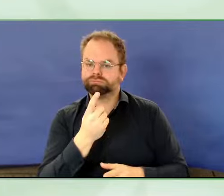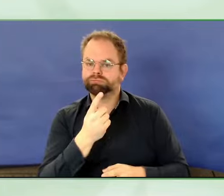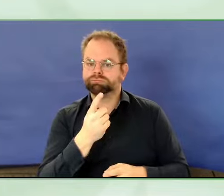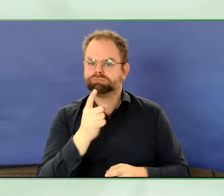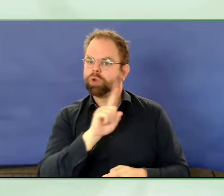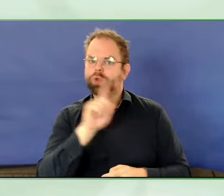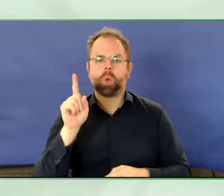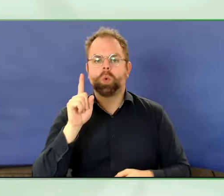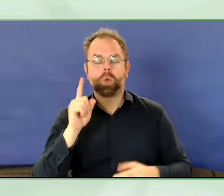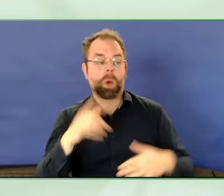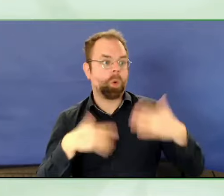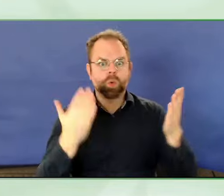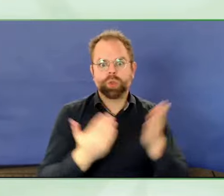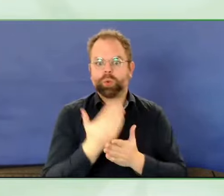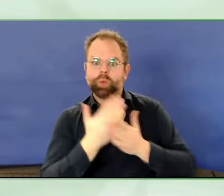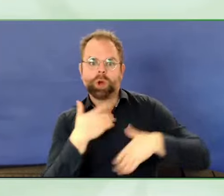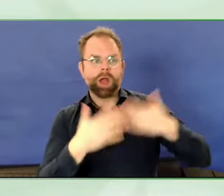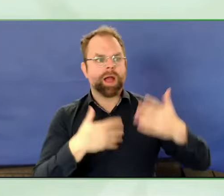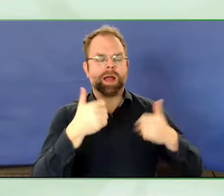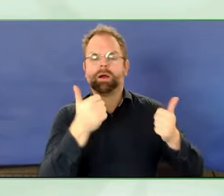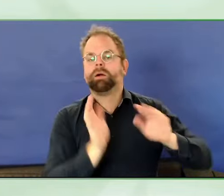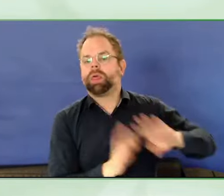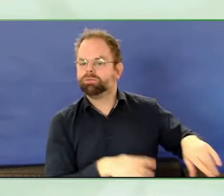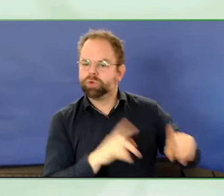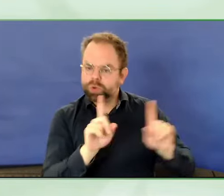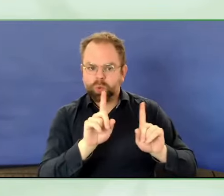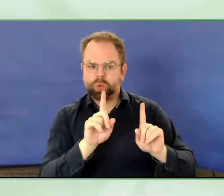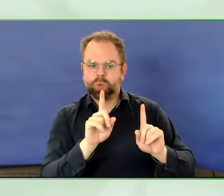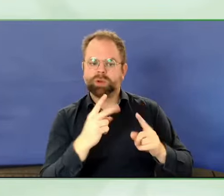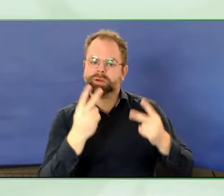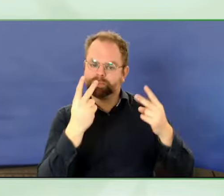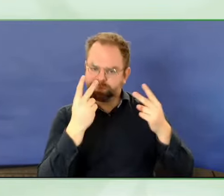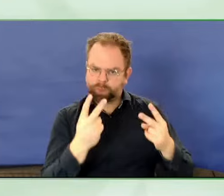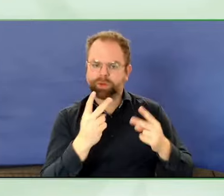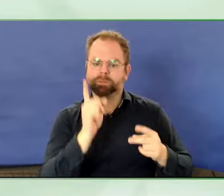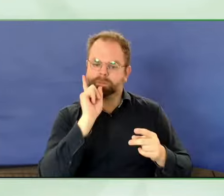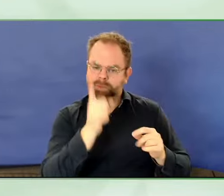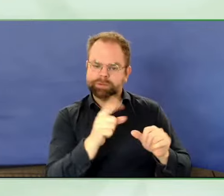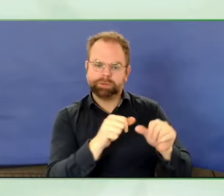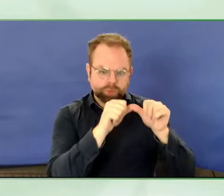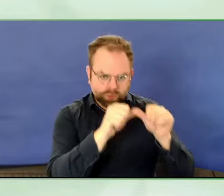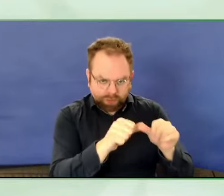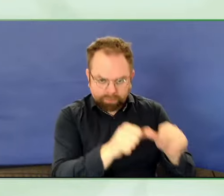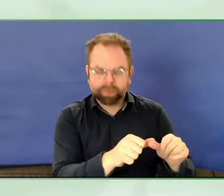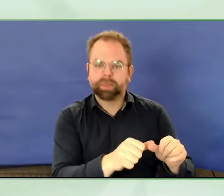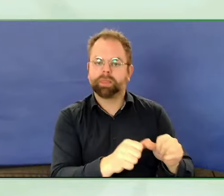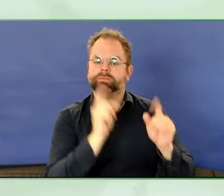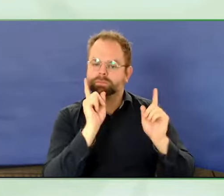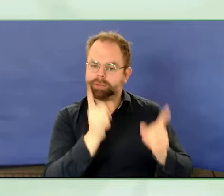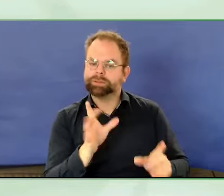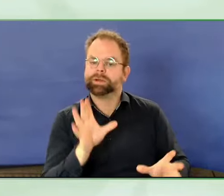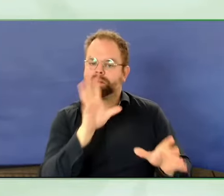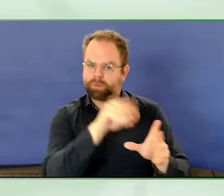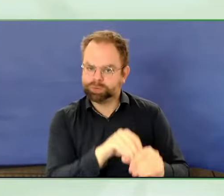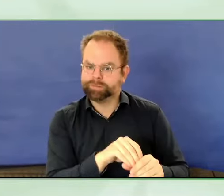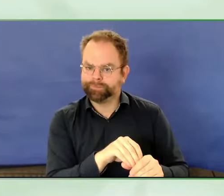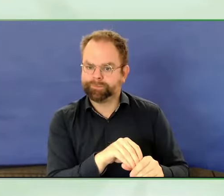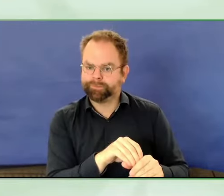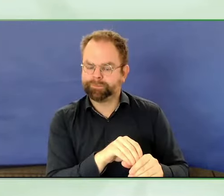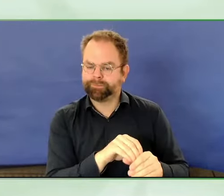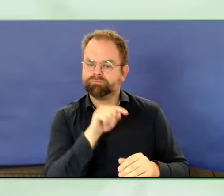a, like a campaign story, for example, I'm thinking, okay, but this is not the